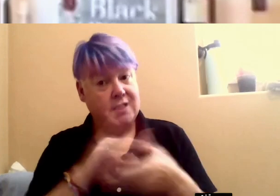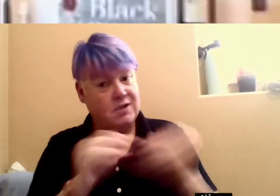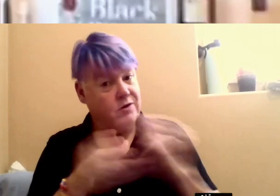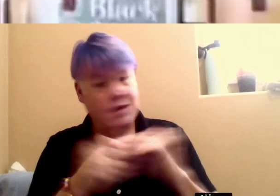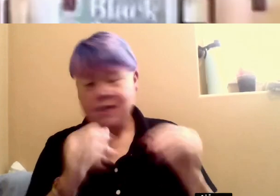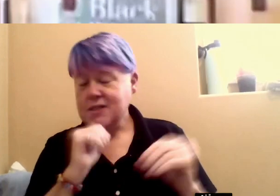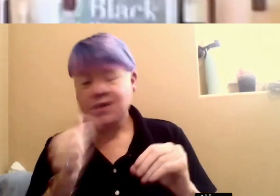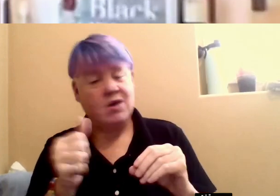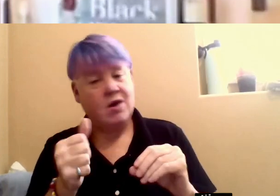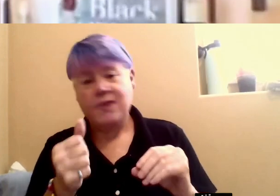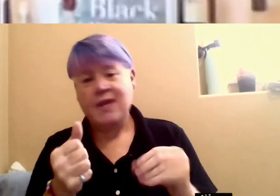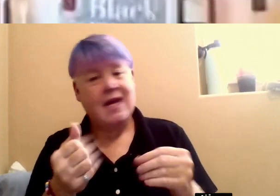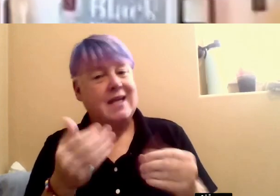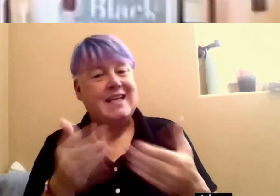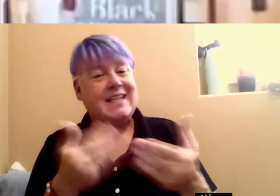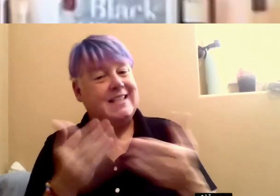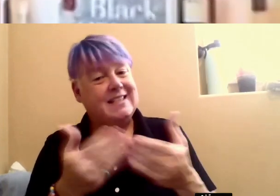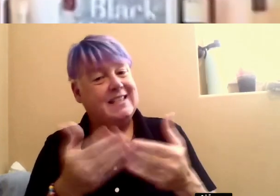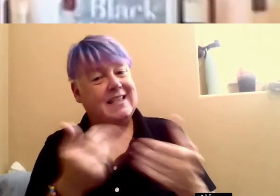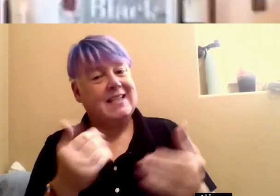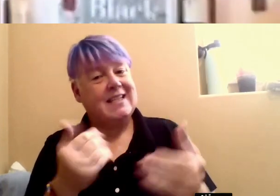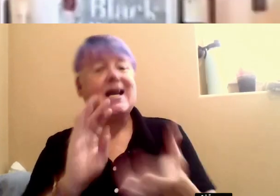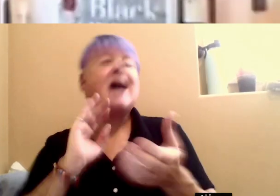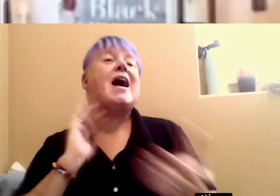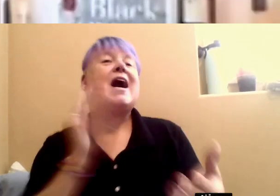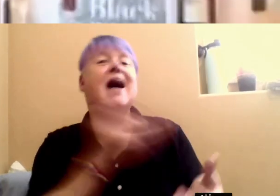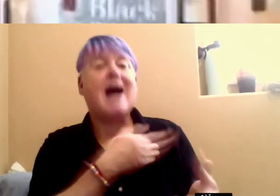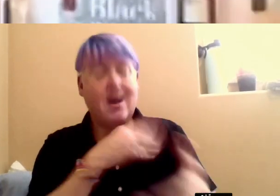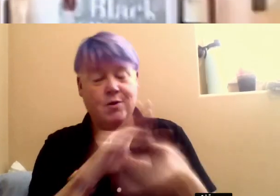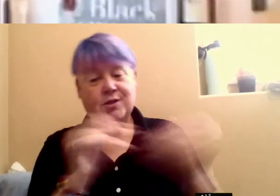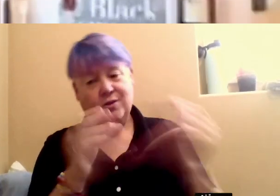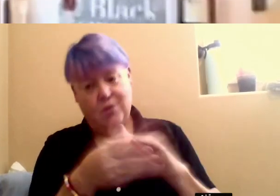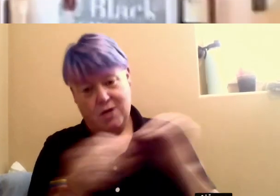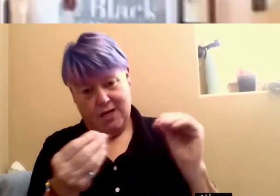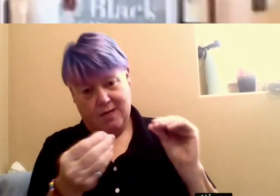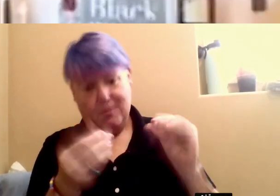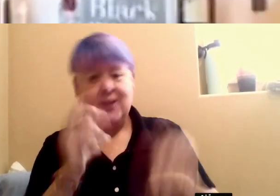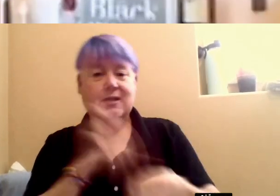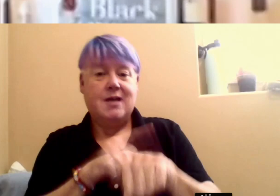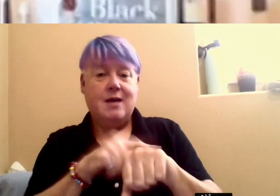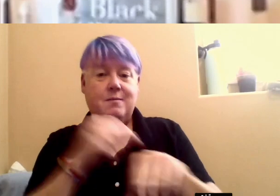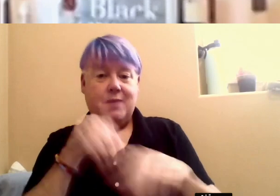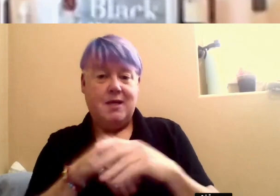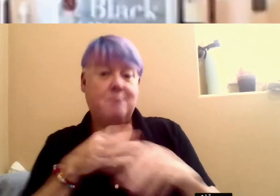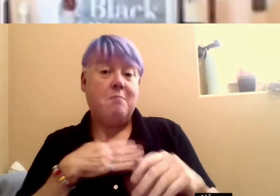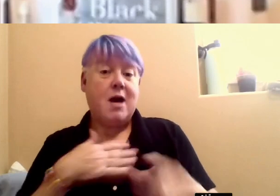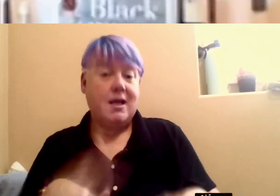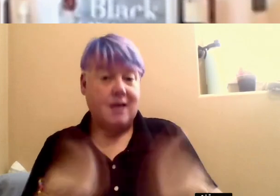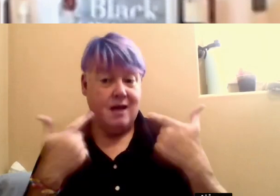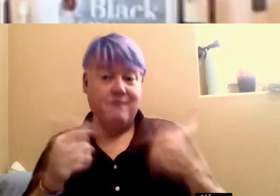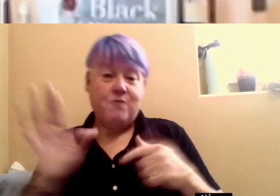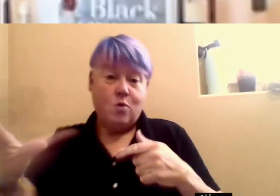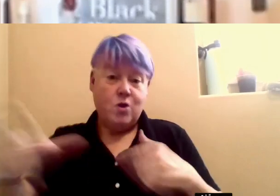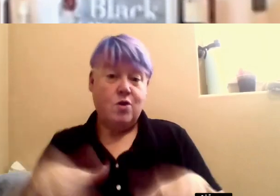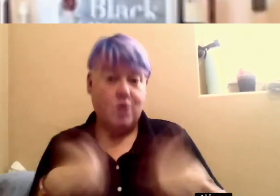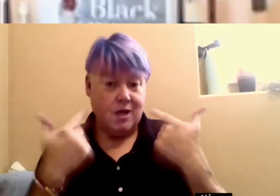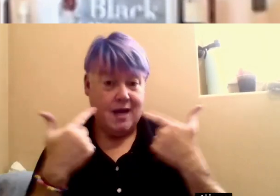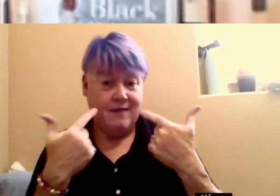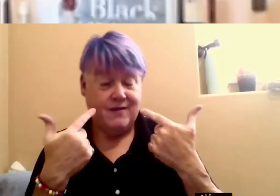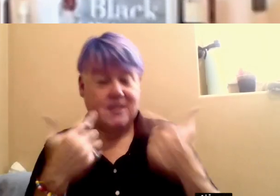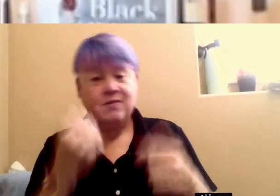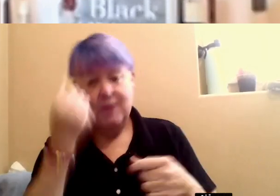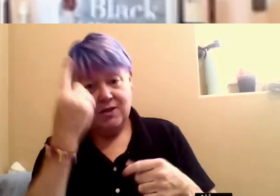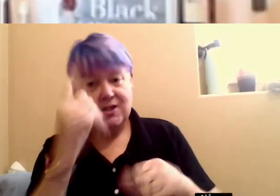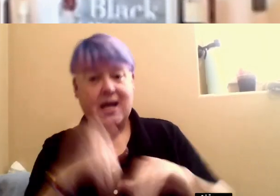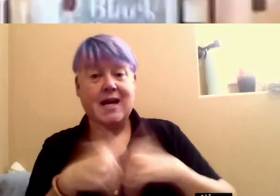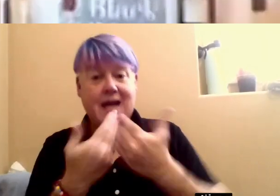our story. And whether it's about a time in his life or a time in mine, what I want, what I've always wanted, is to figure out how his